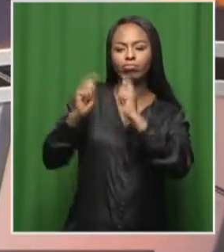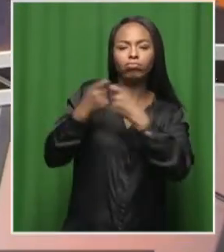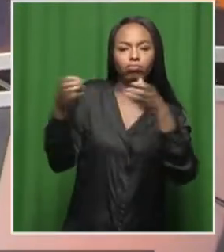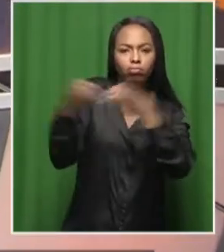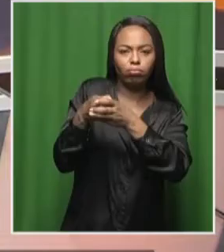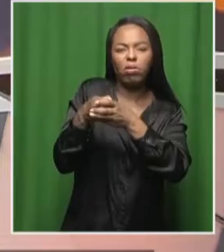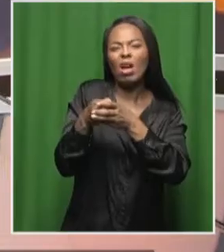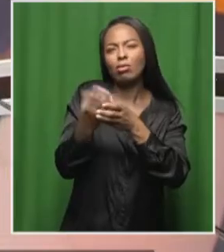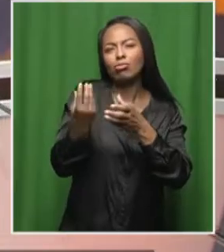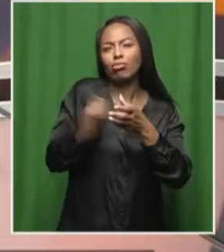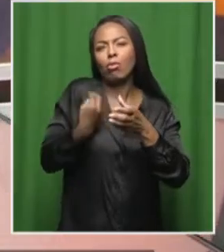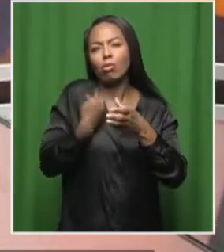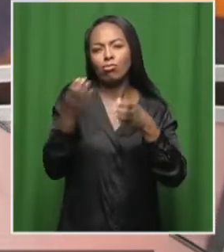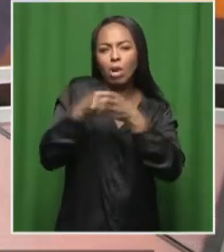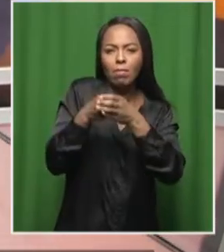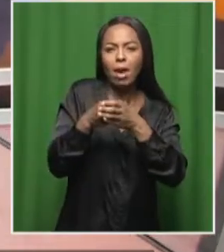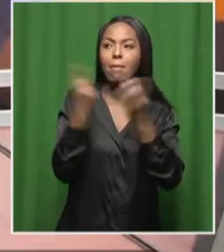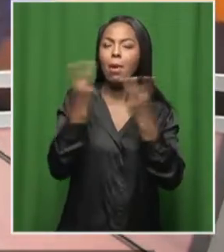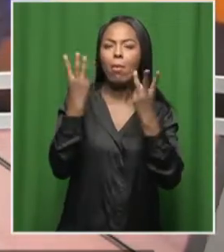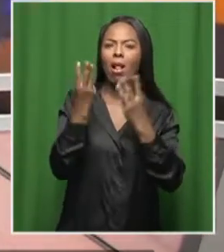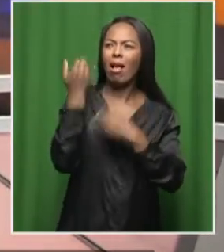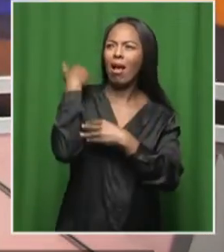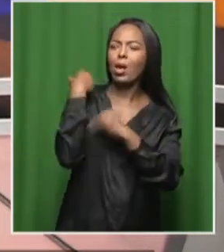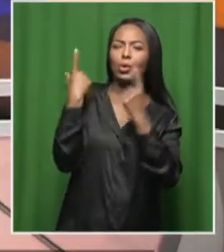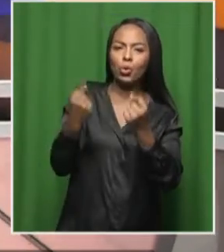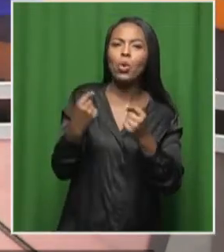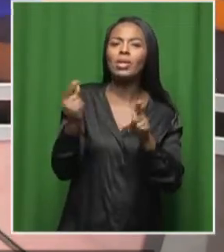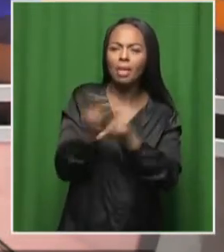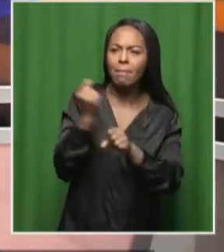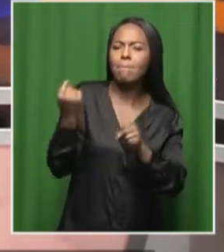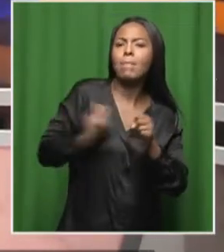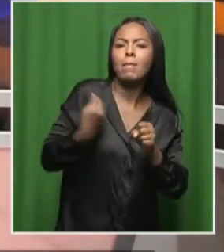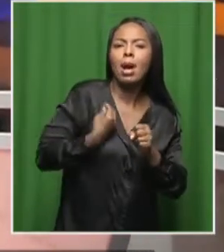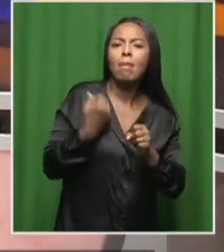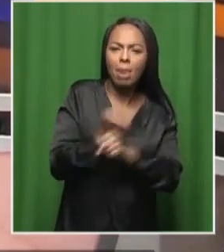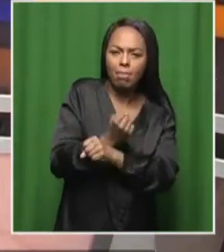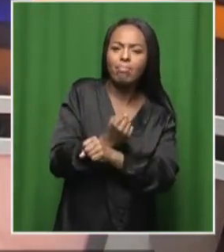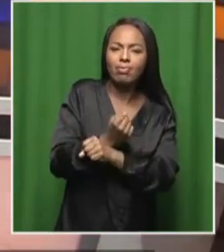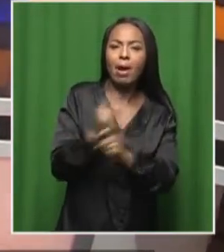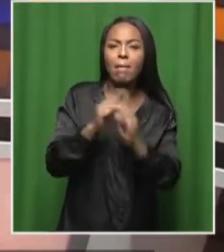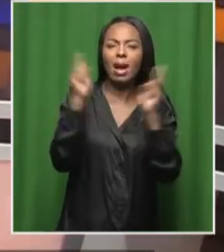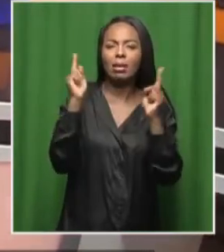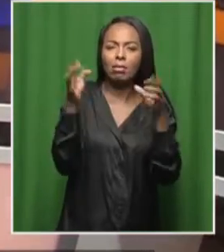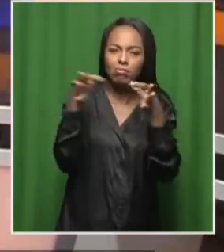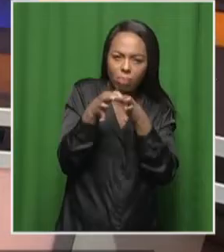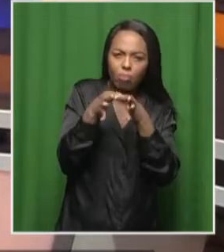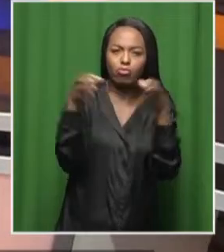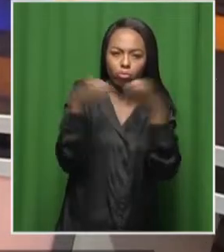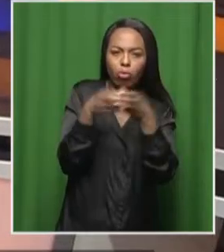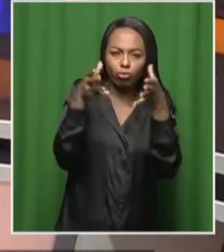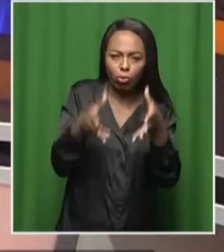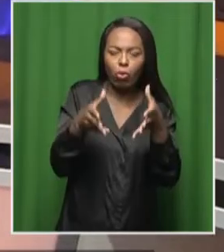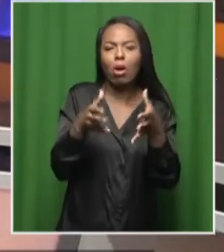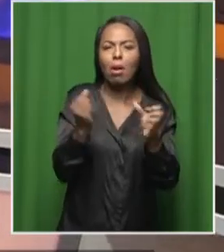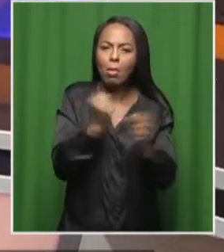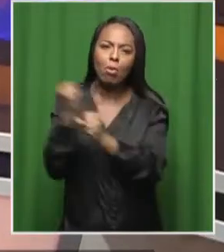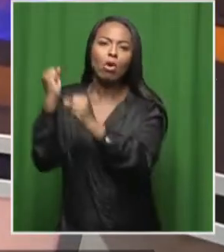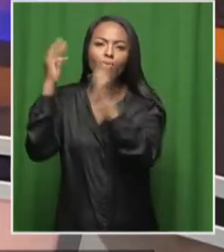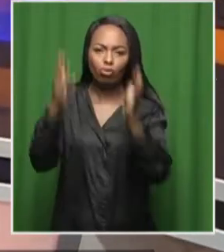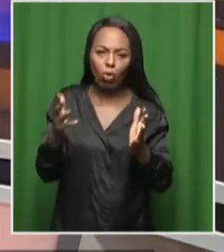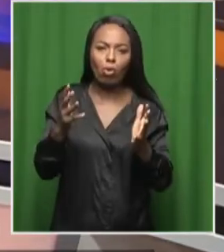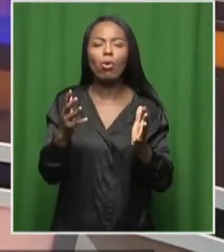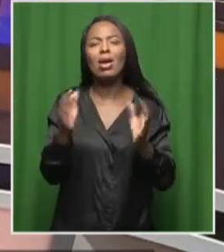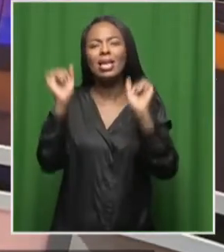imagine the people that did it then, they were quite young. But yeah, you have to keep it as it is. I think, given that it's also